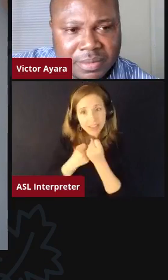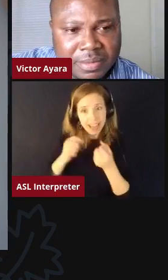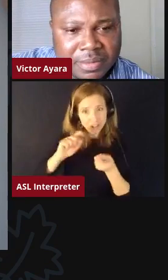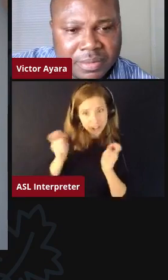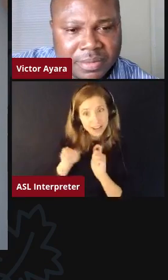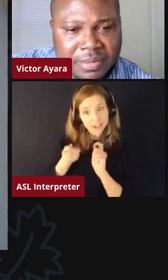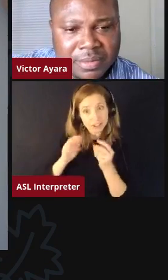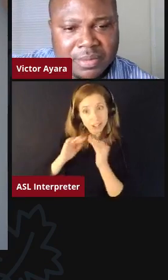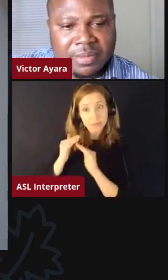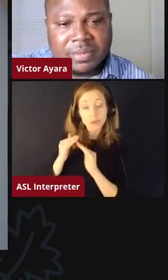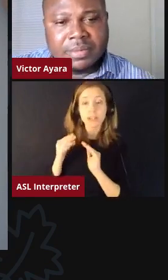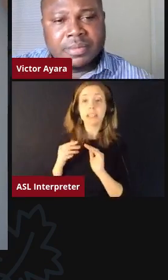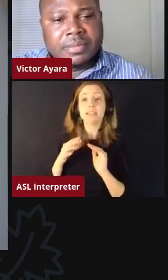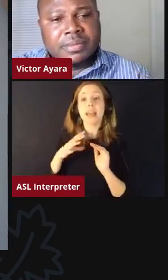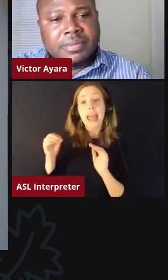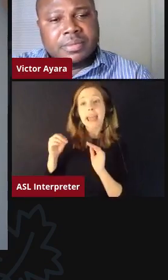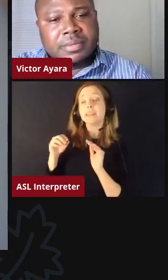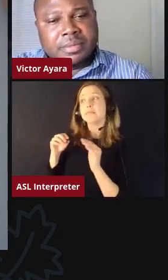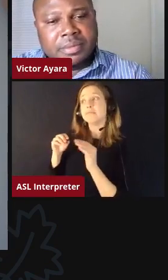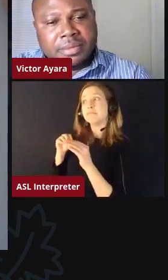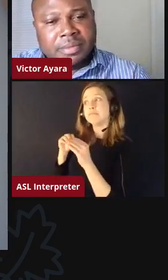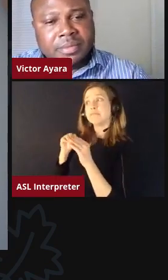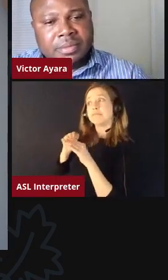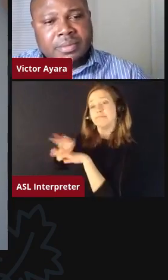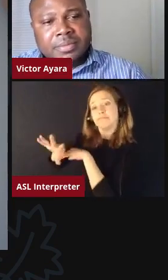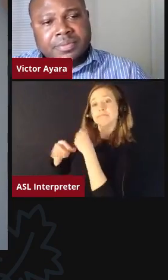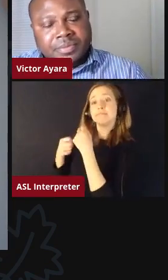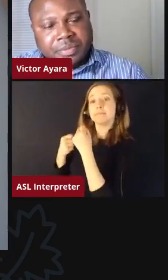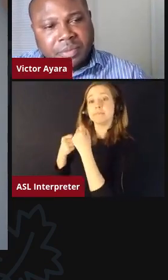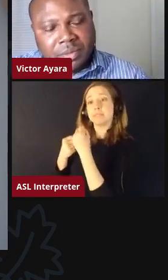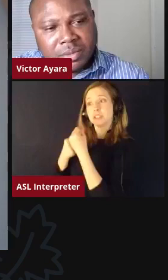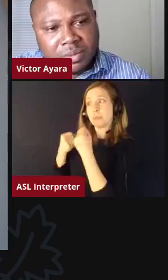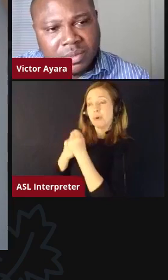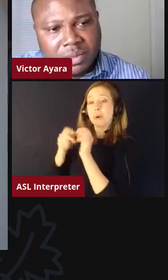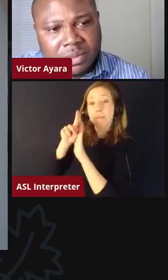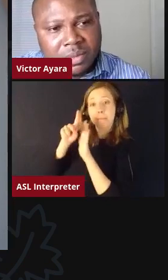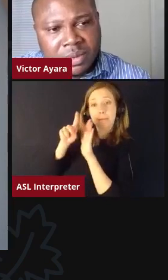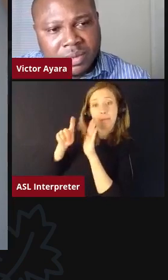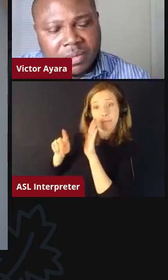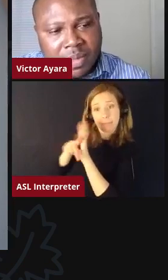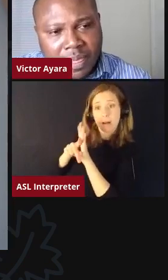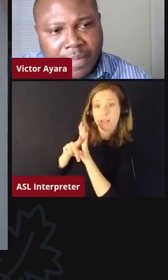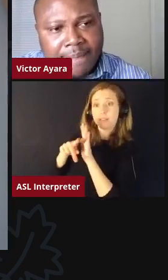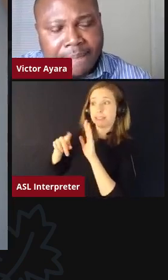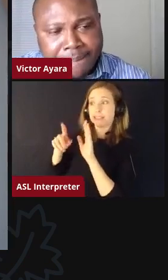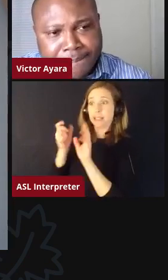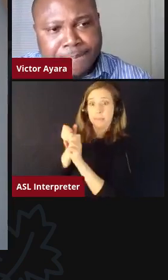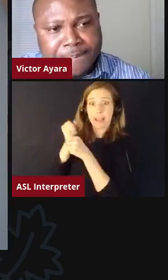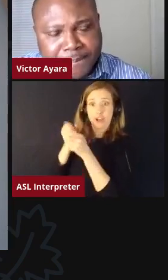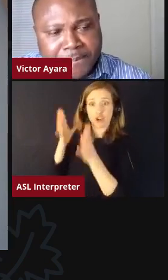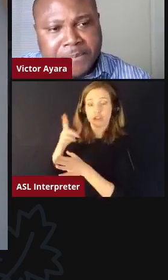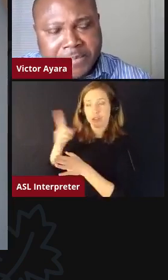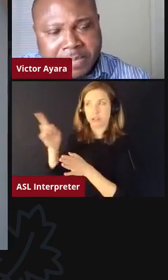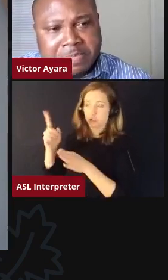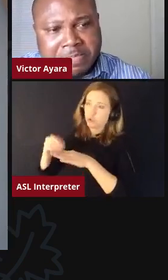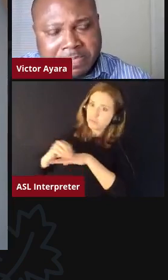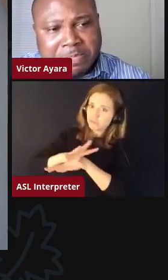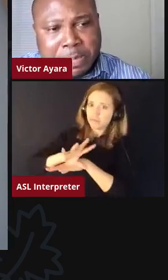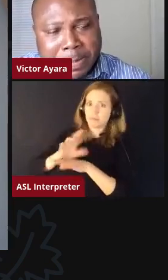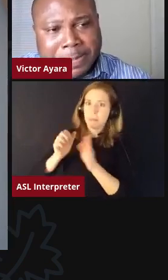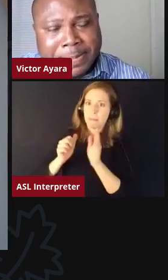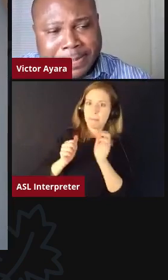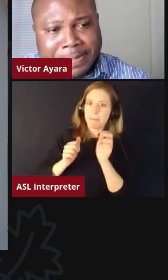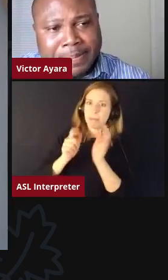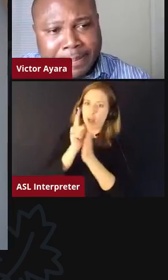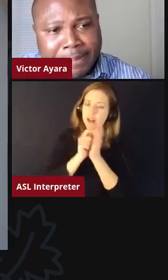to do now is not just keep putting out maps that say like this community is not getting the resources. We're really trying to show those linkages